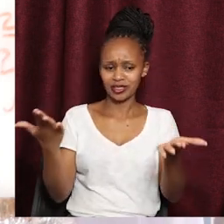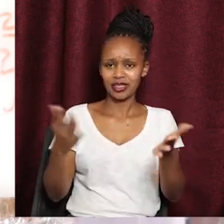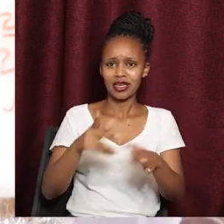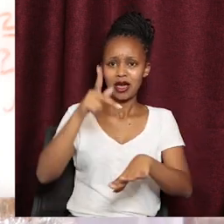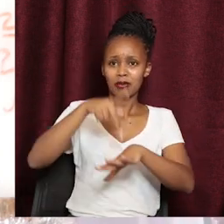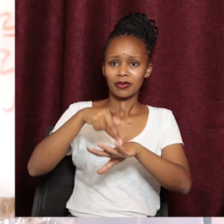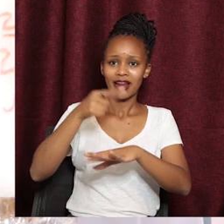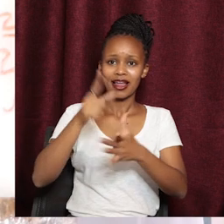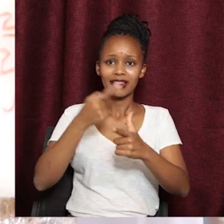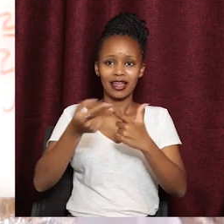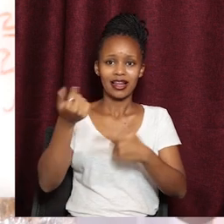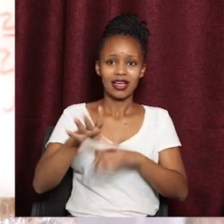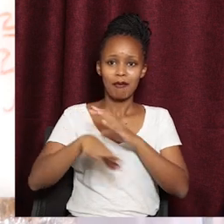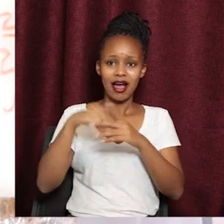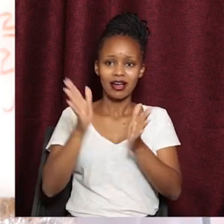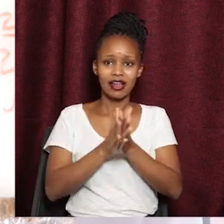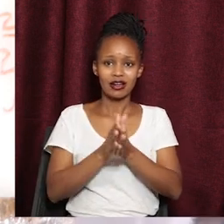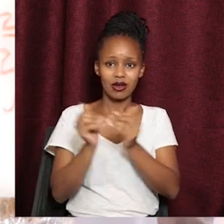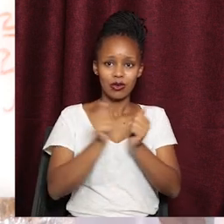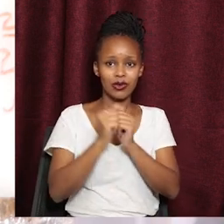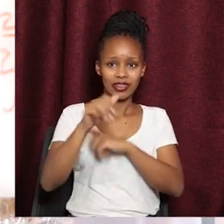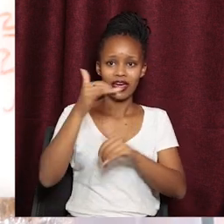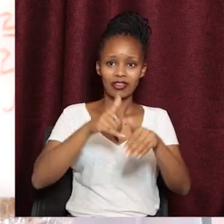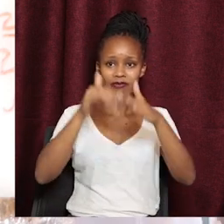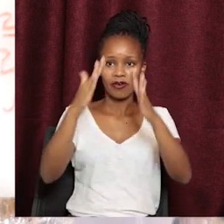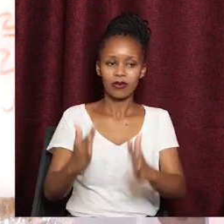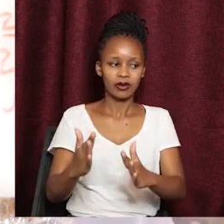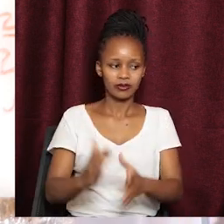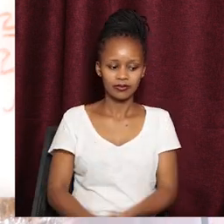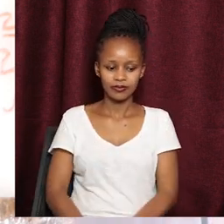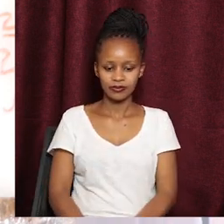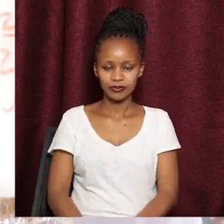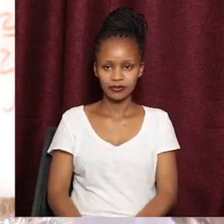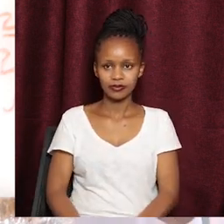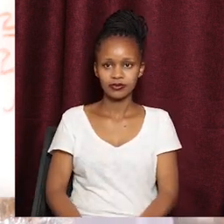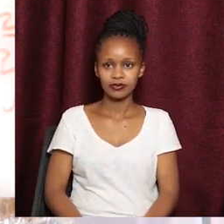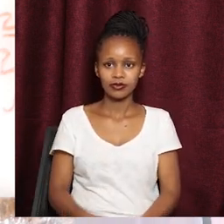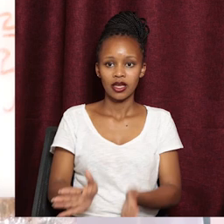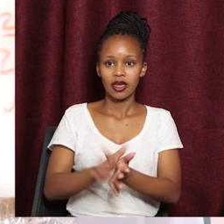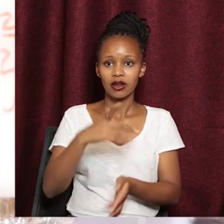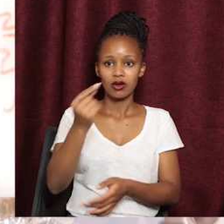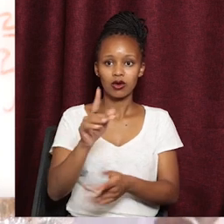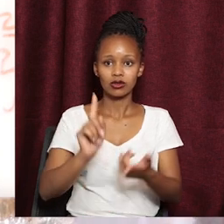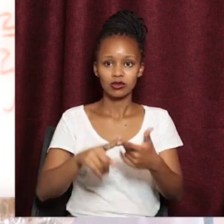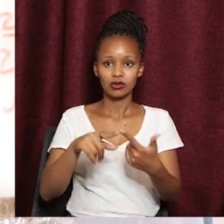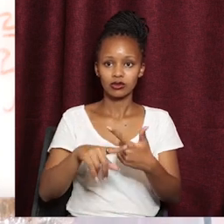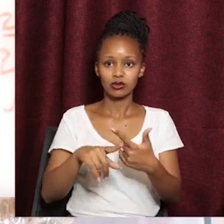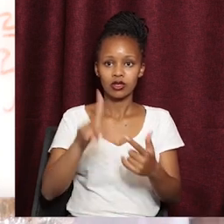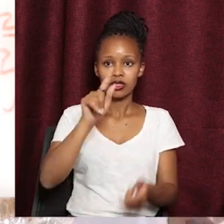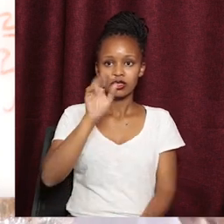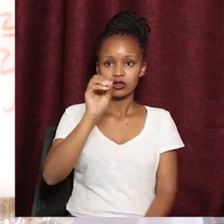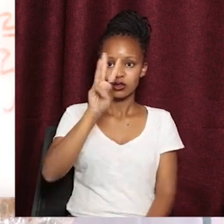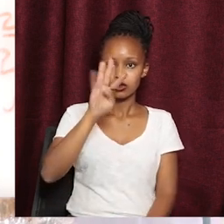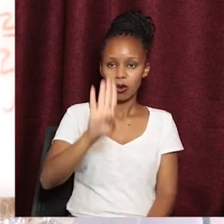Peter then came out with the other disciple, and they went toward the